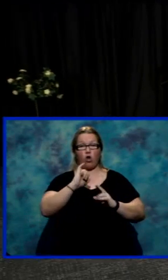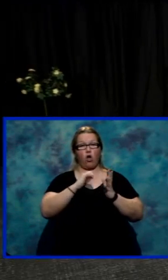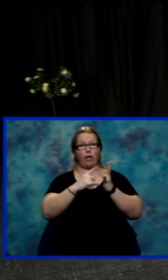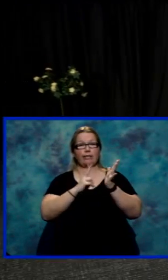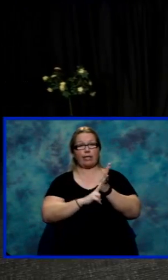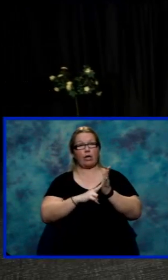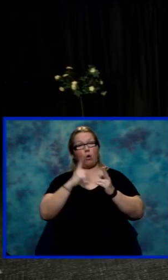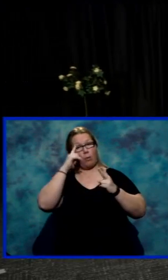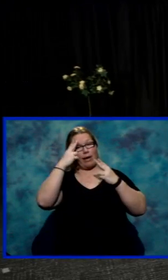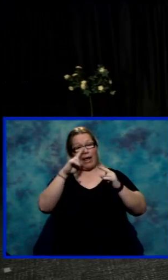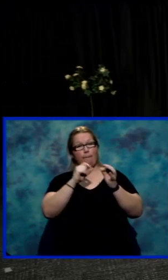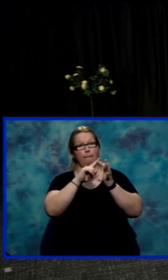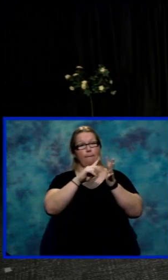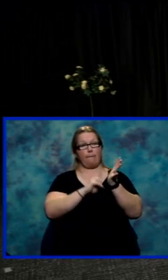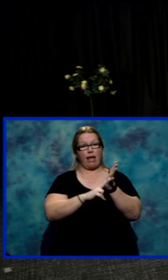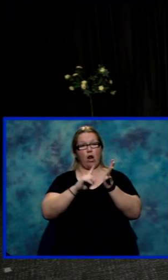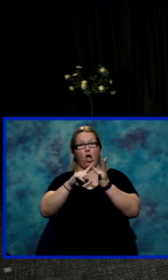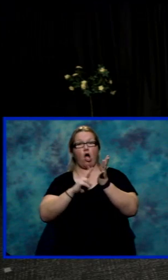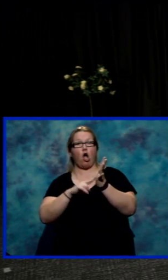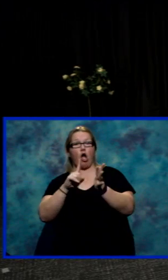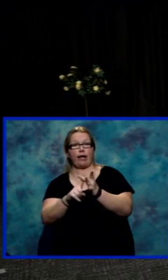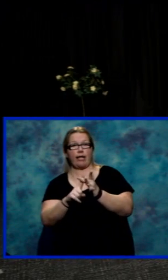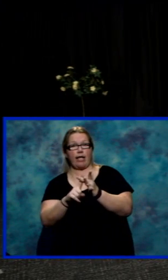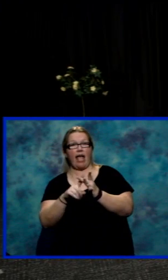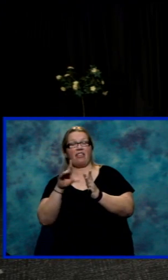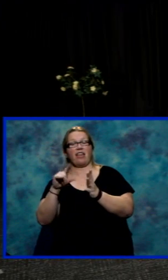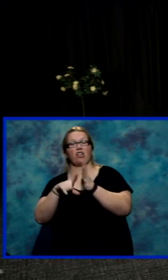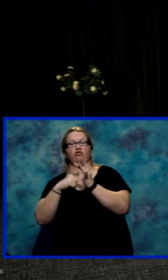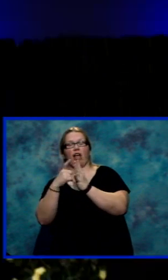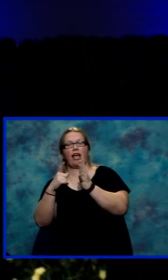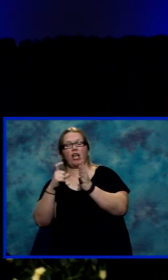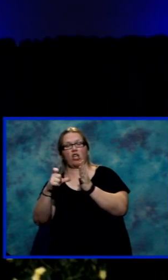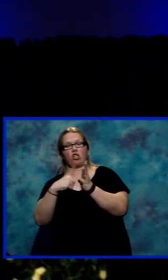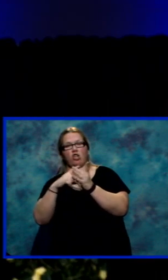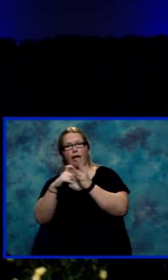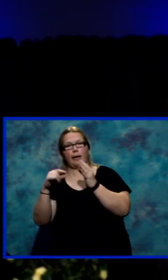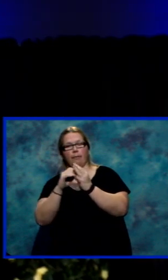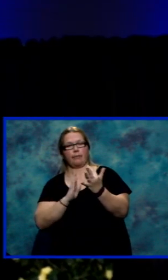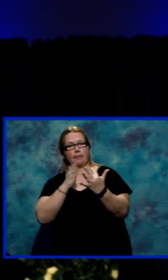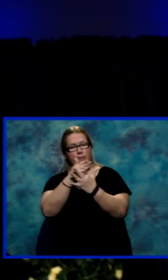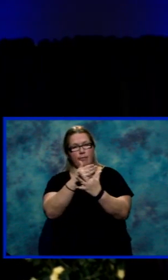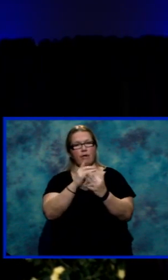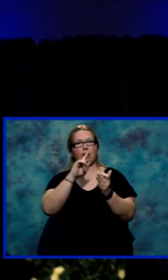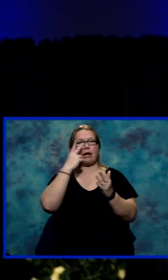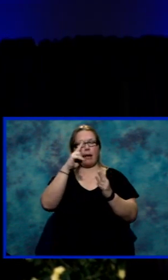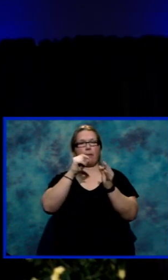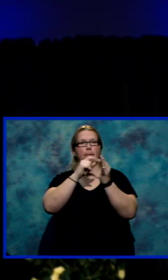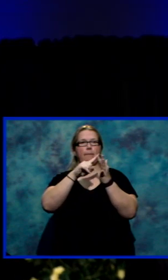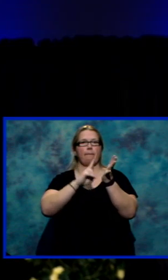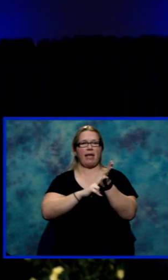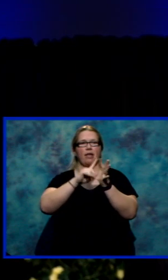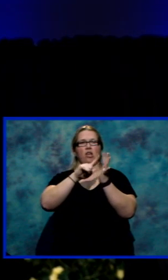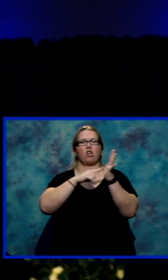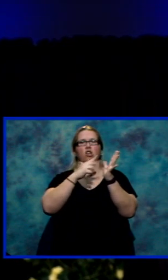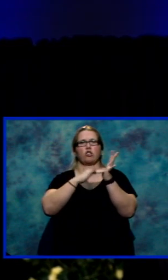named Ben-Oni, and Jacob intervenes and changes it to Ben-Yamin. Why?